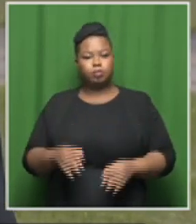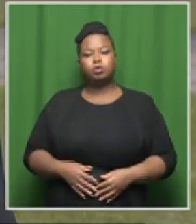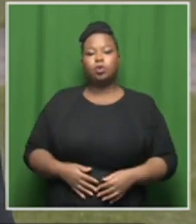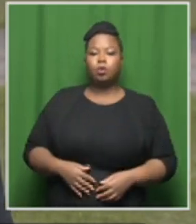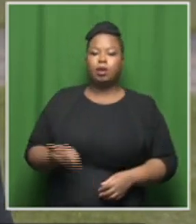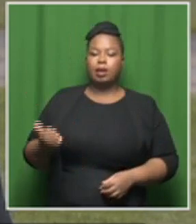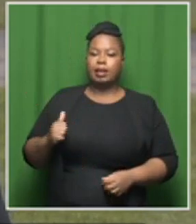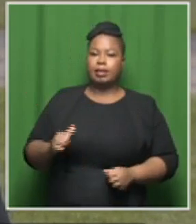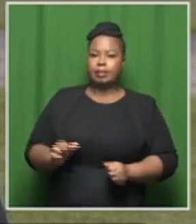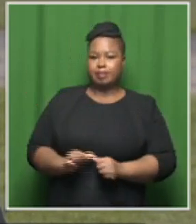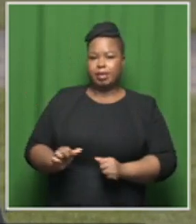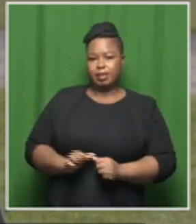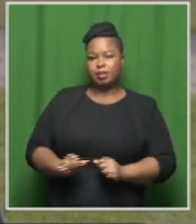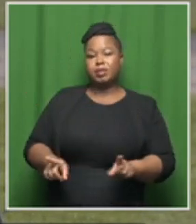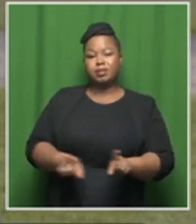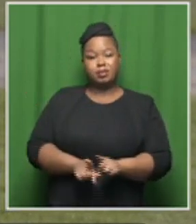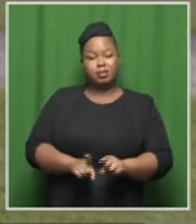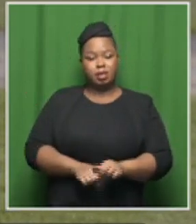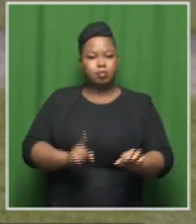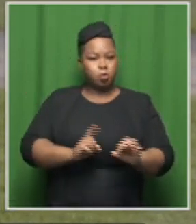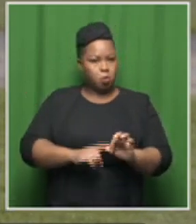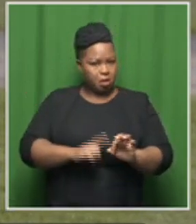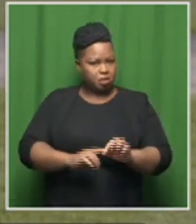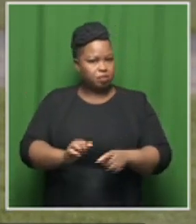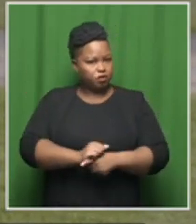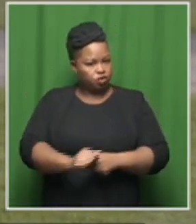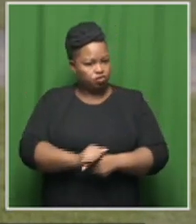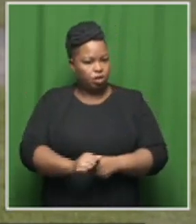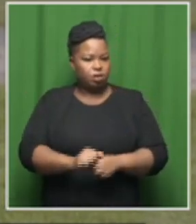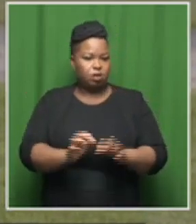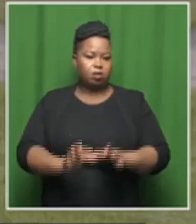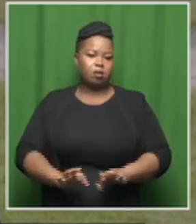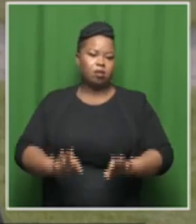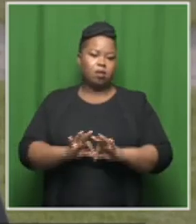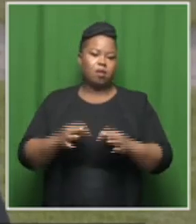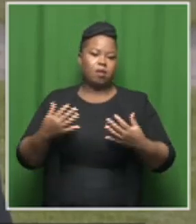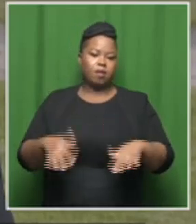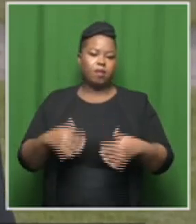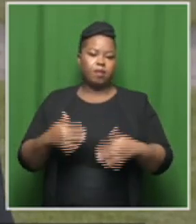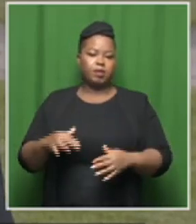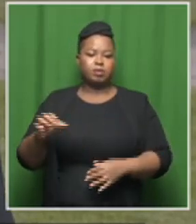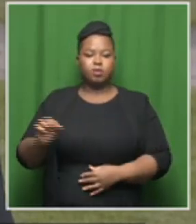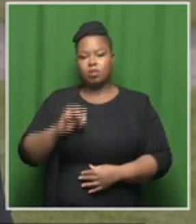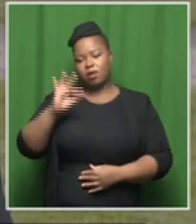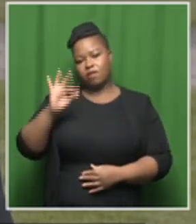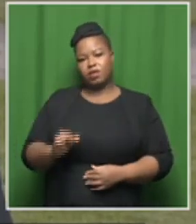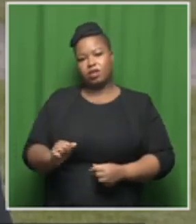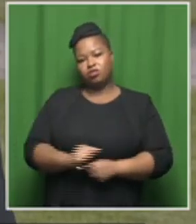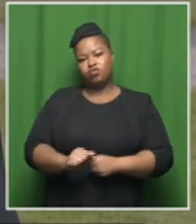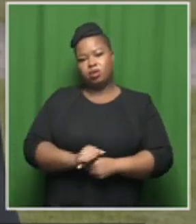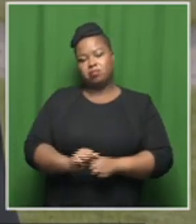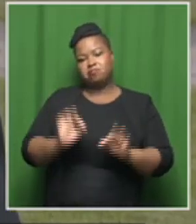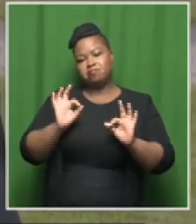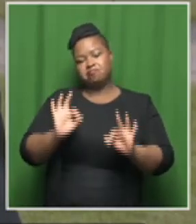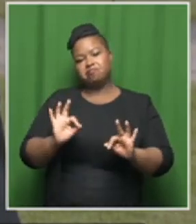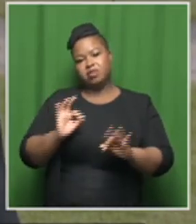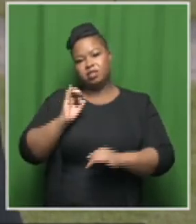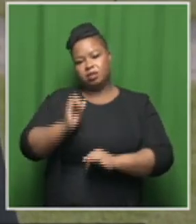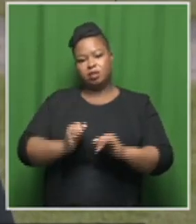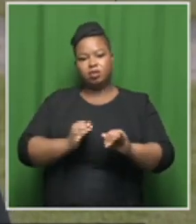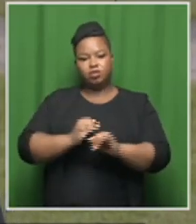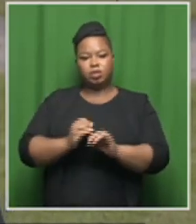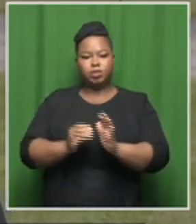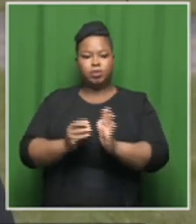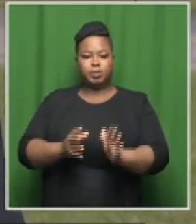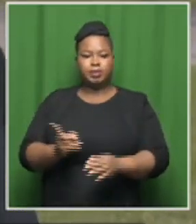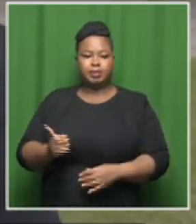advantage, but I think the quality of our training and the value point of the cost of training in South Africa is very attractive to international students.